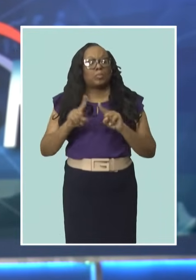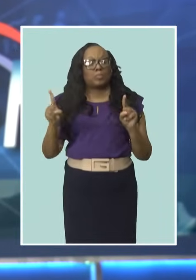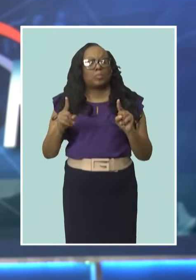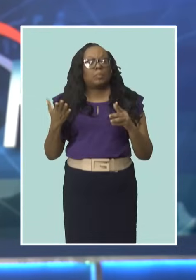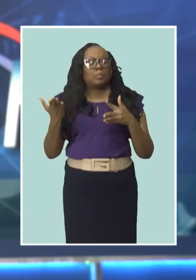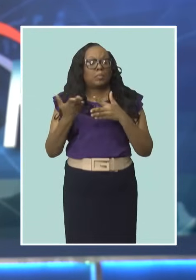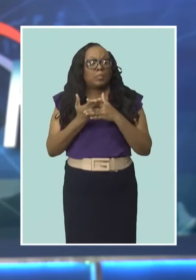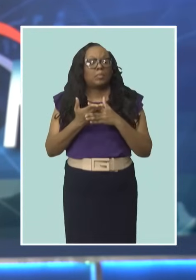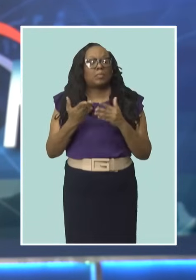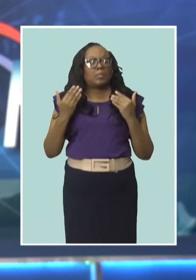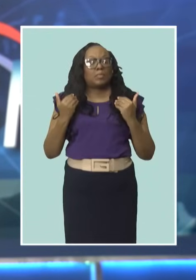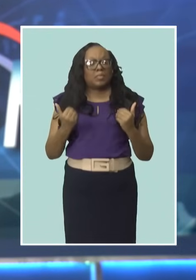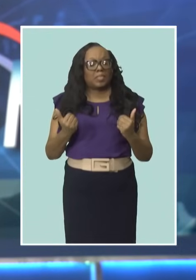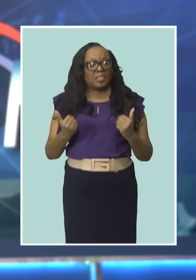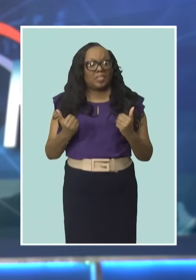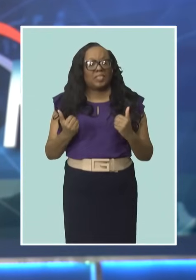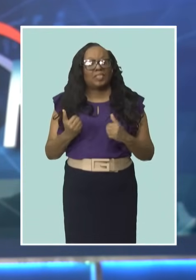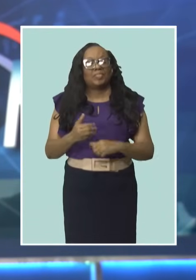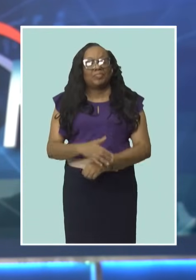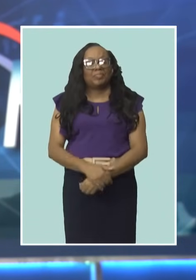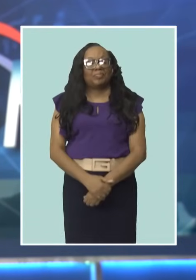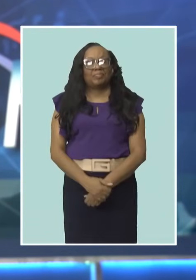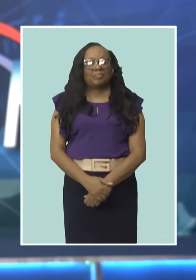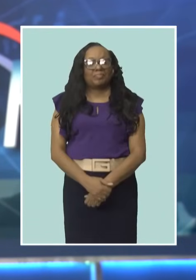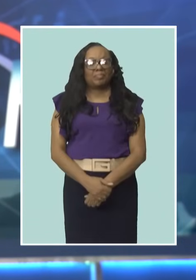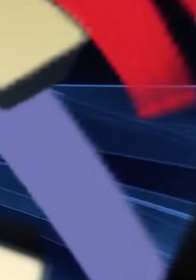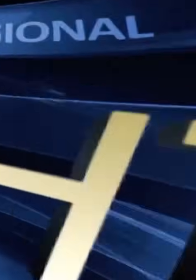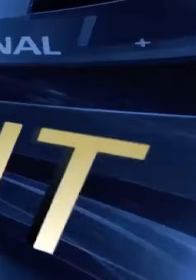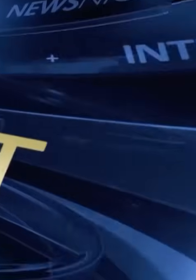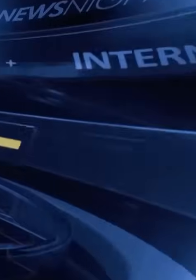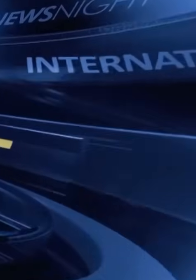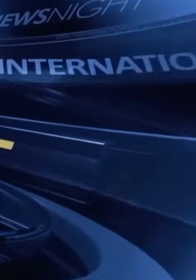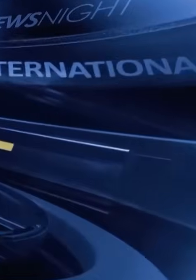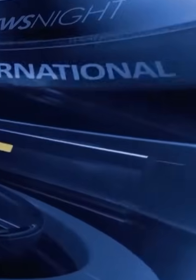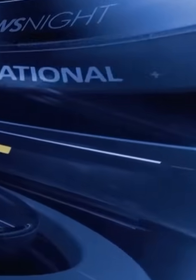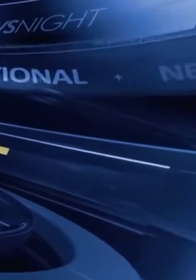School encouraged to imagine, believe, and achieve.